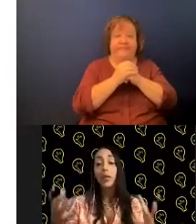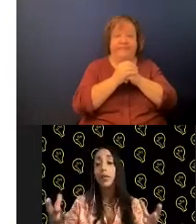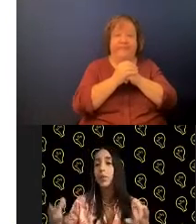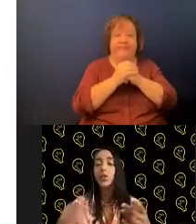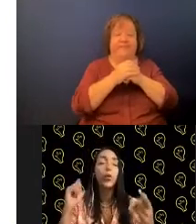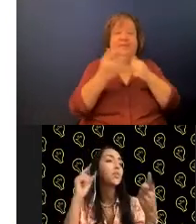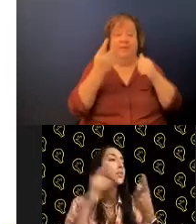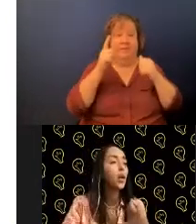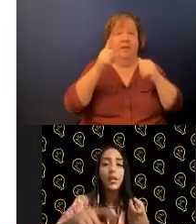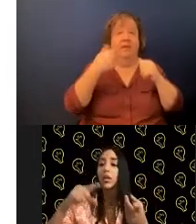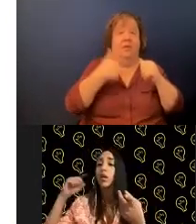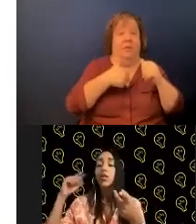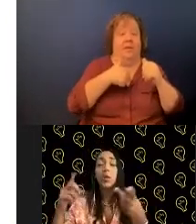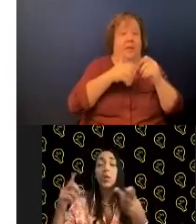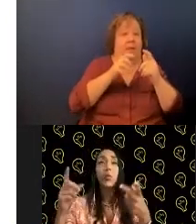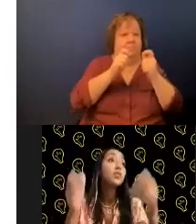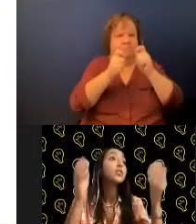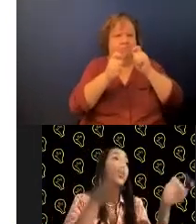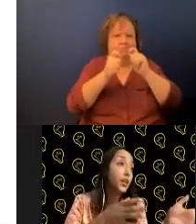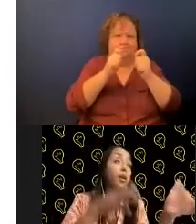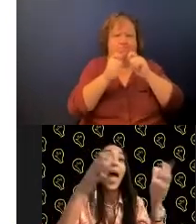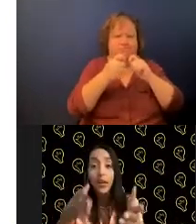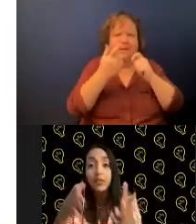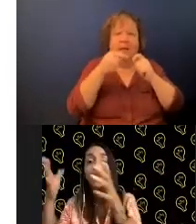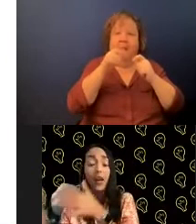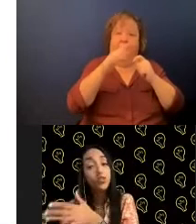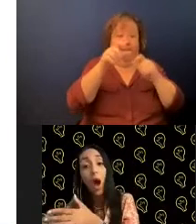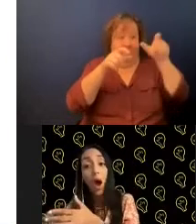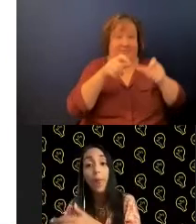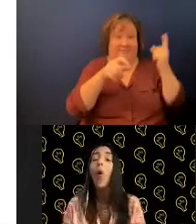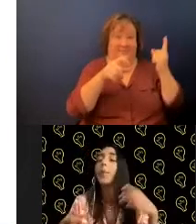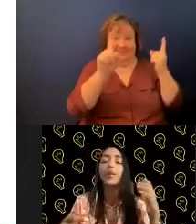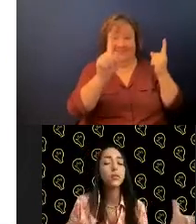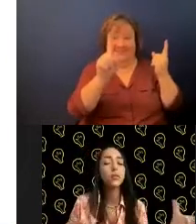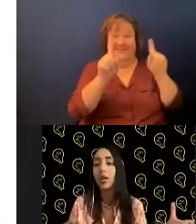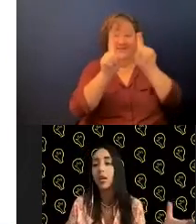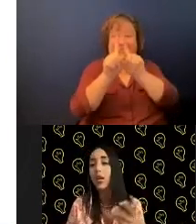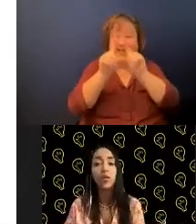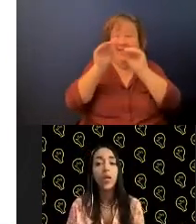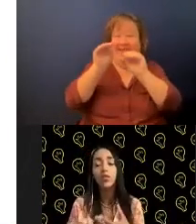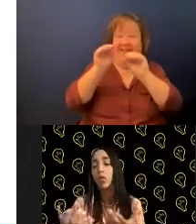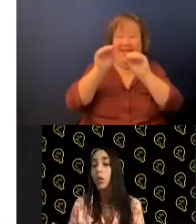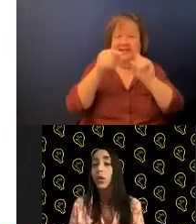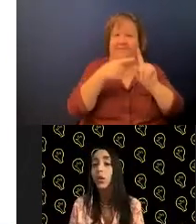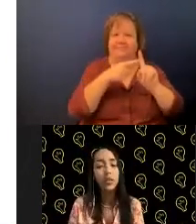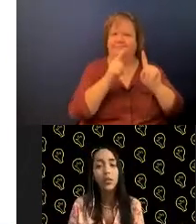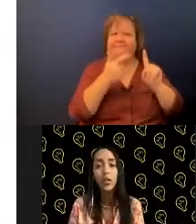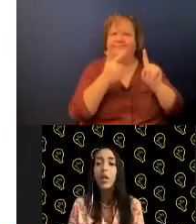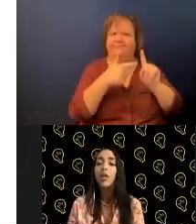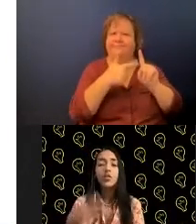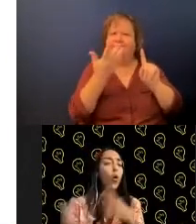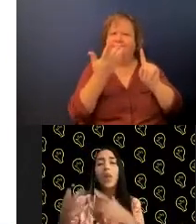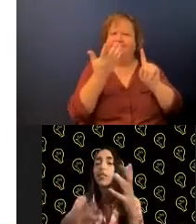Our participants were studying, some of them were studying and had a job or participating in various extracurricular